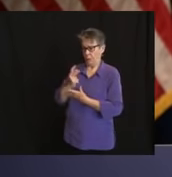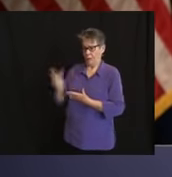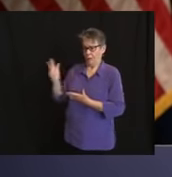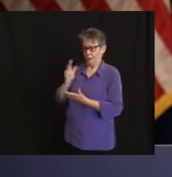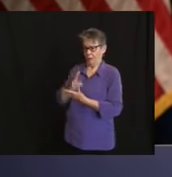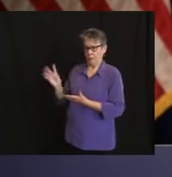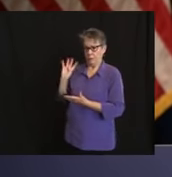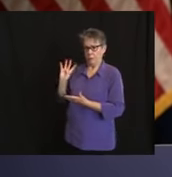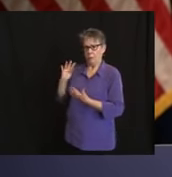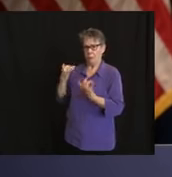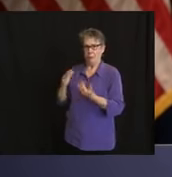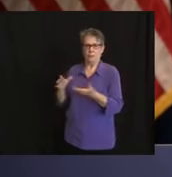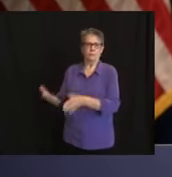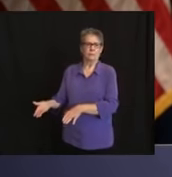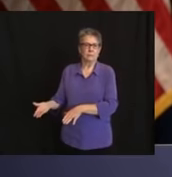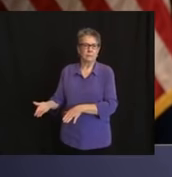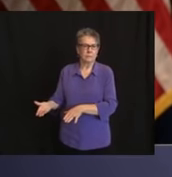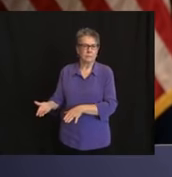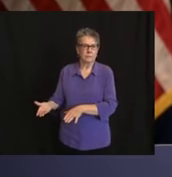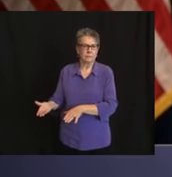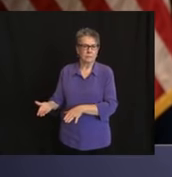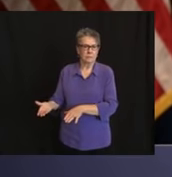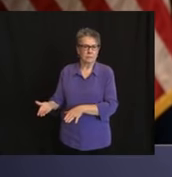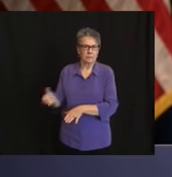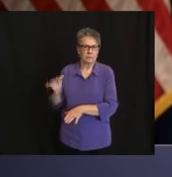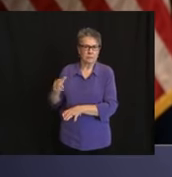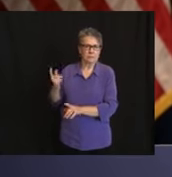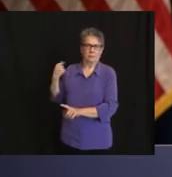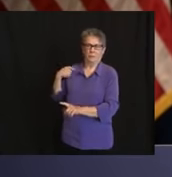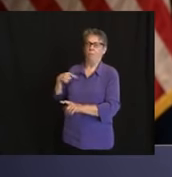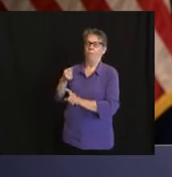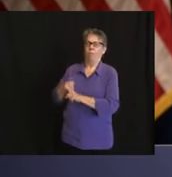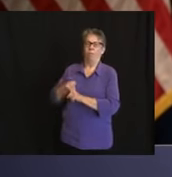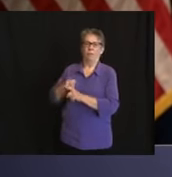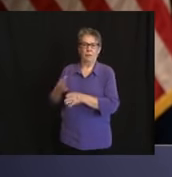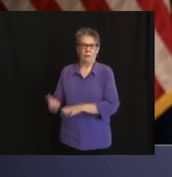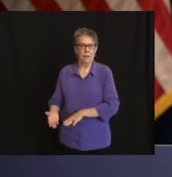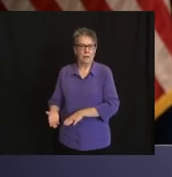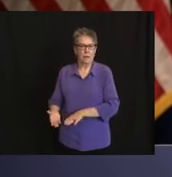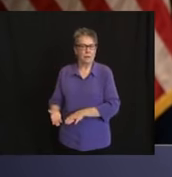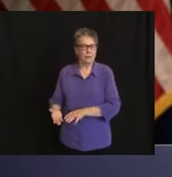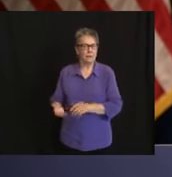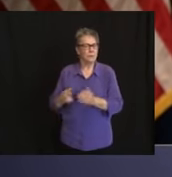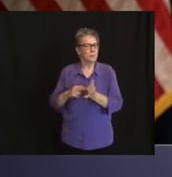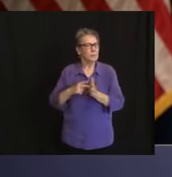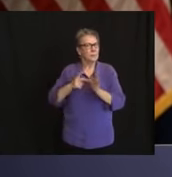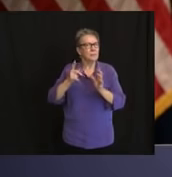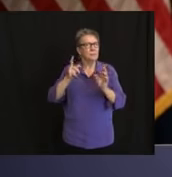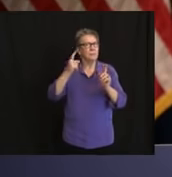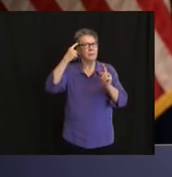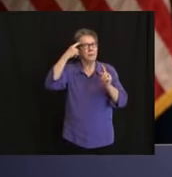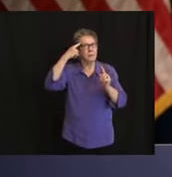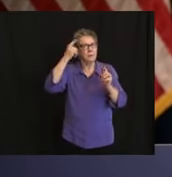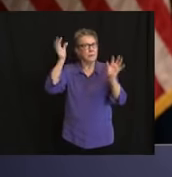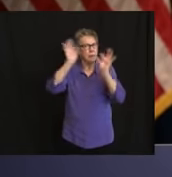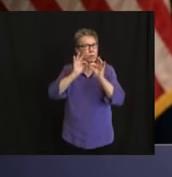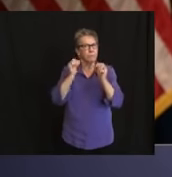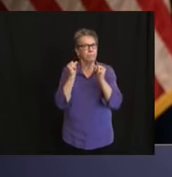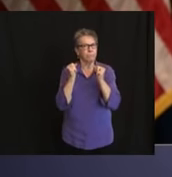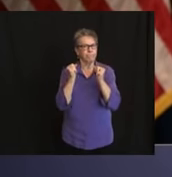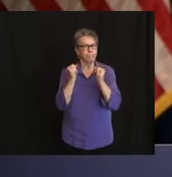importantly. This is the fight of our lives, but keep the faith because we will win this fight. Not without casualties. We've seen thousands